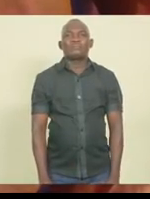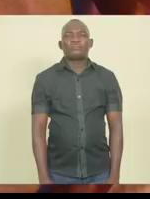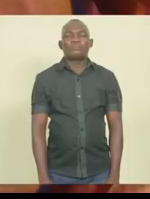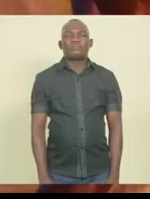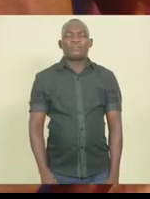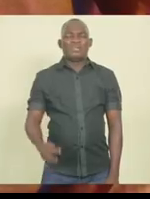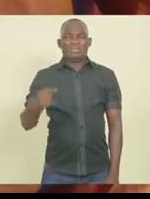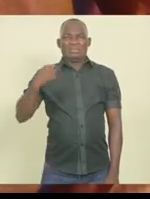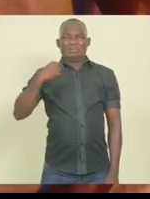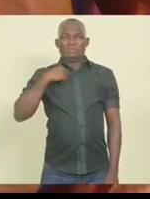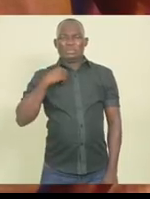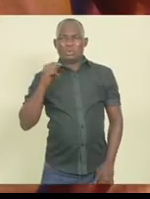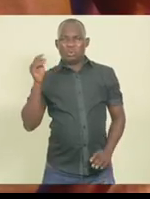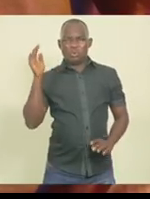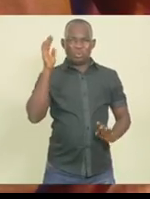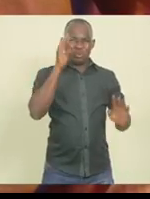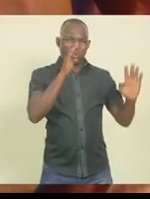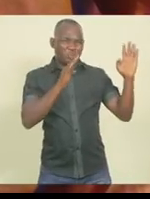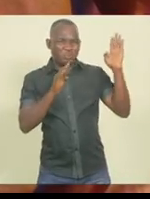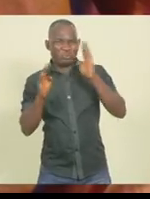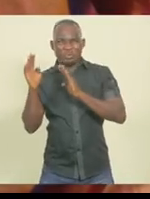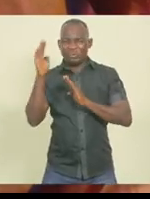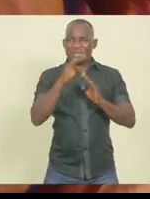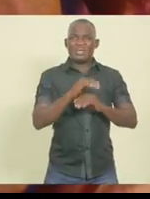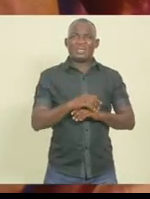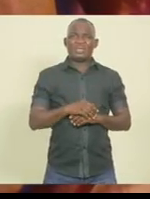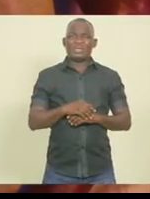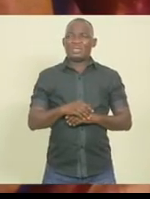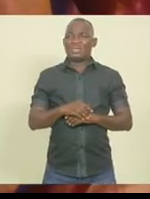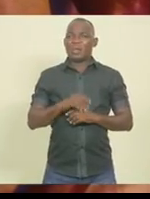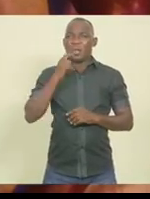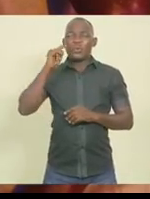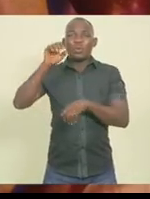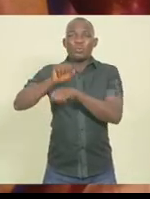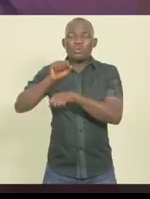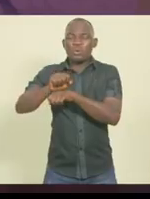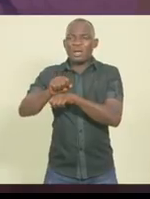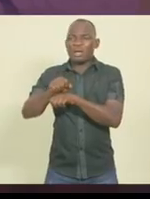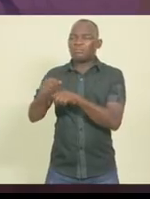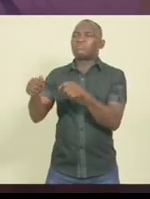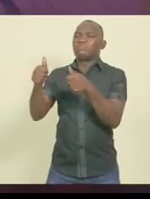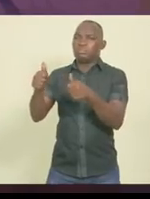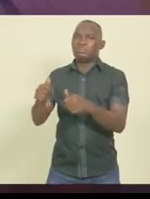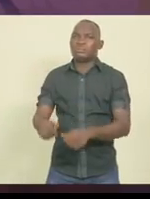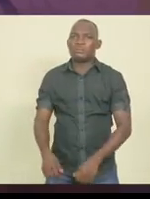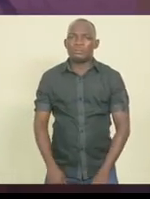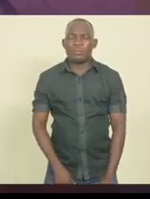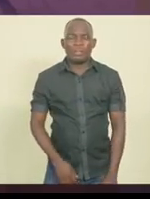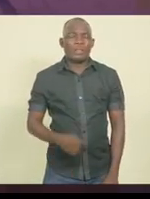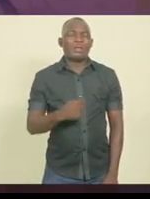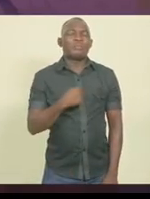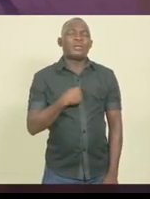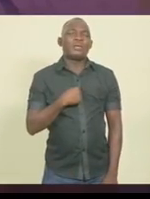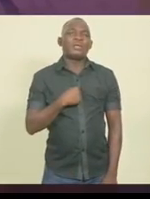I was worried you compromised us. Your mission was just simple. I'm